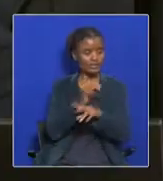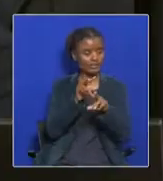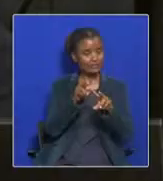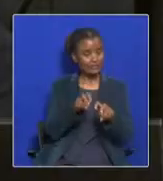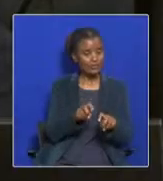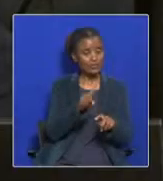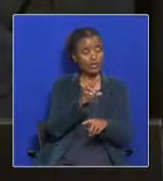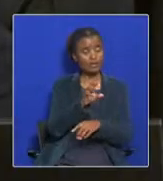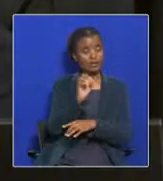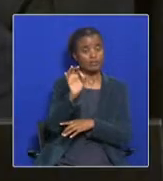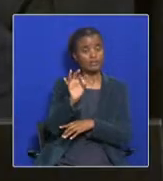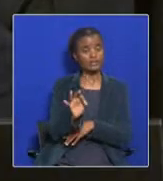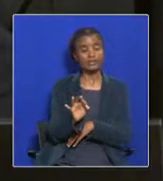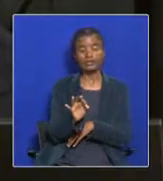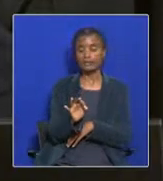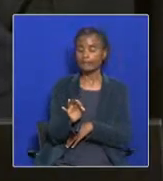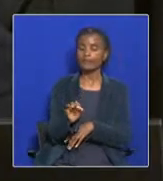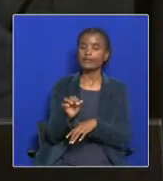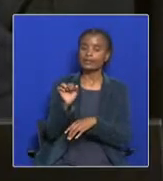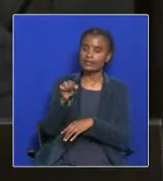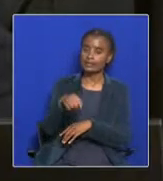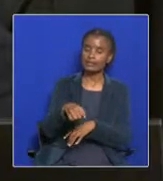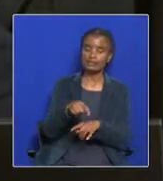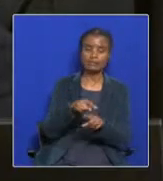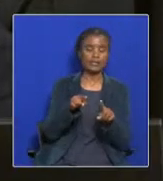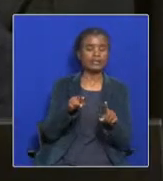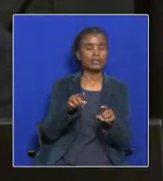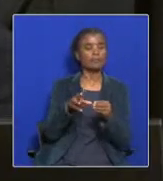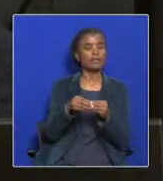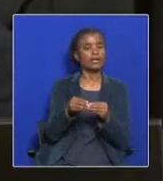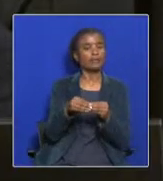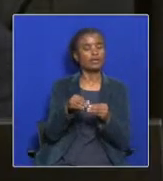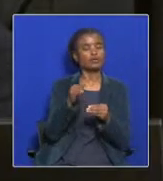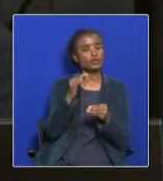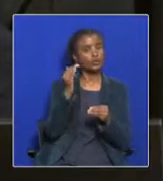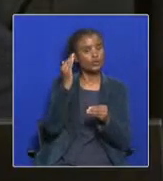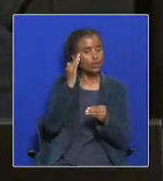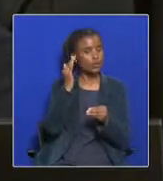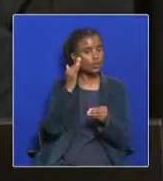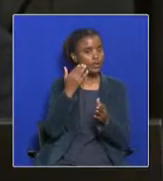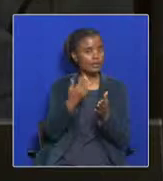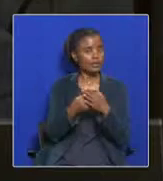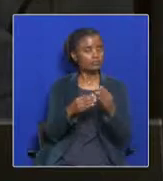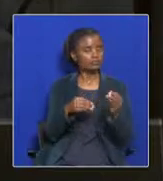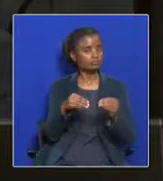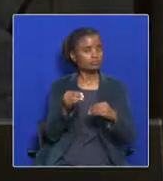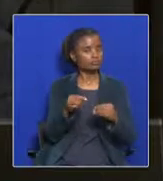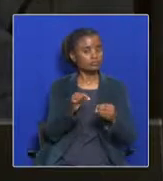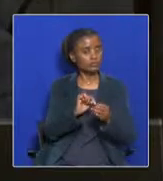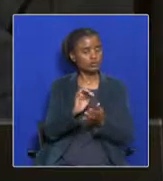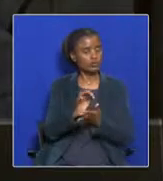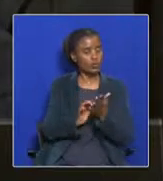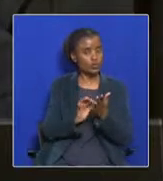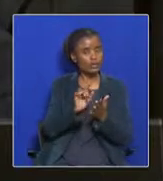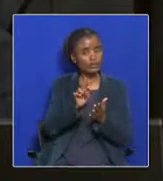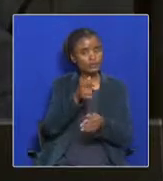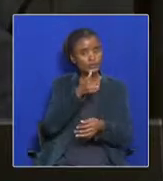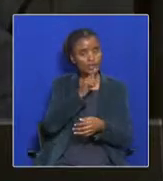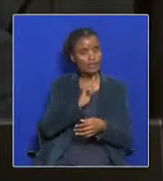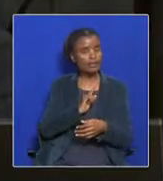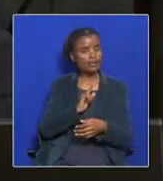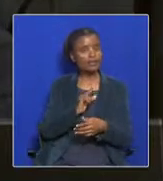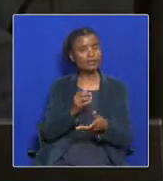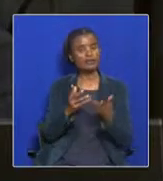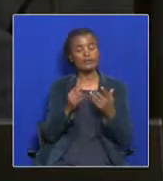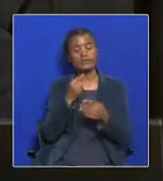who's pliable and who will tell a story that you tell. For example, you all say ORS and customs